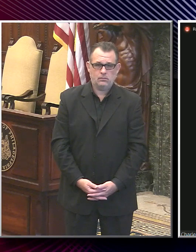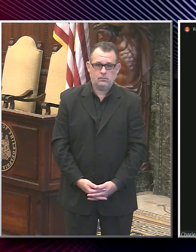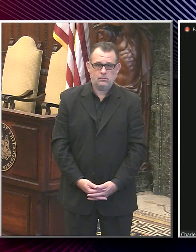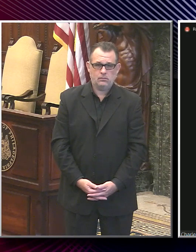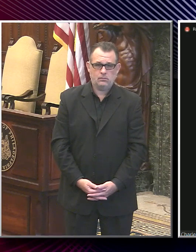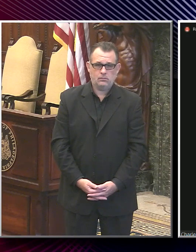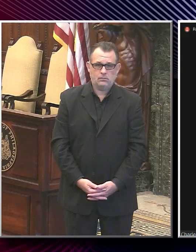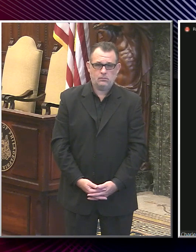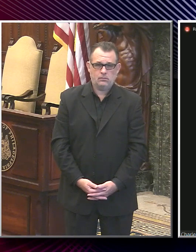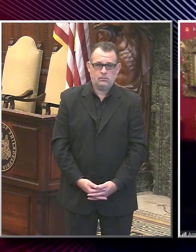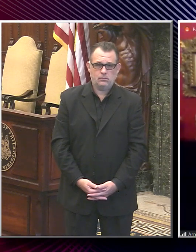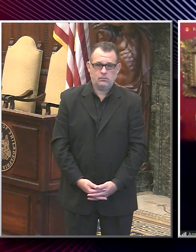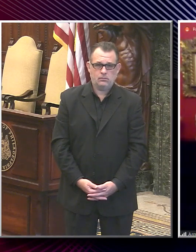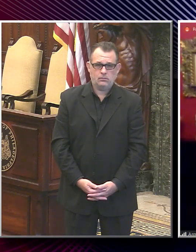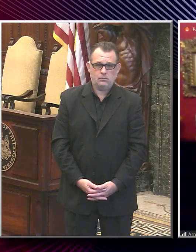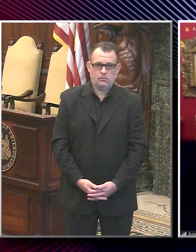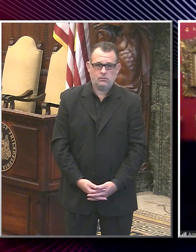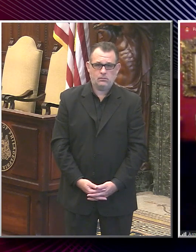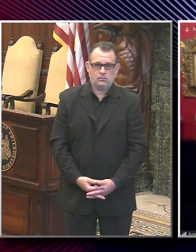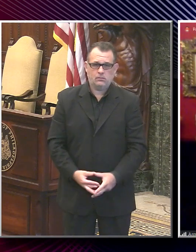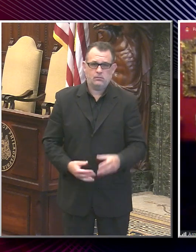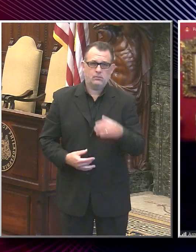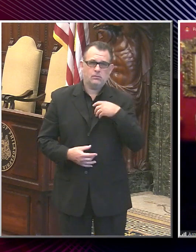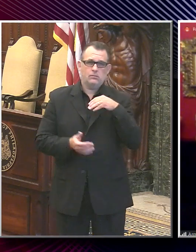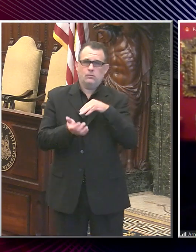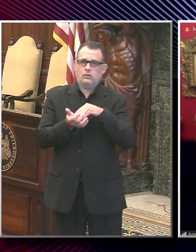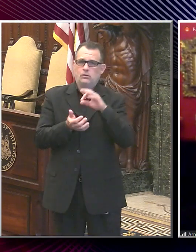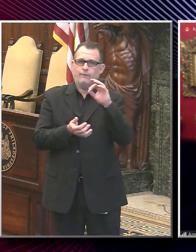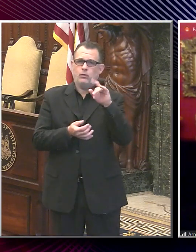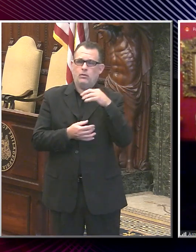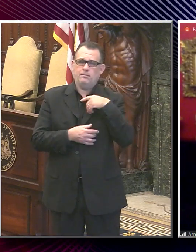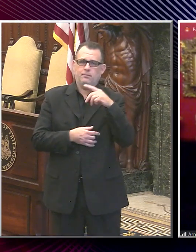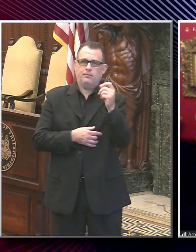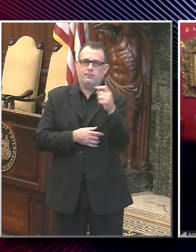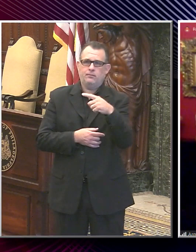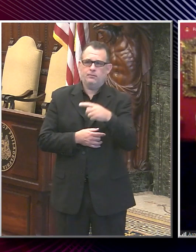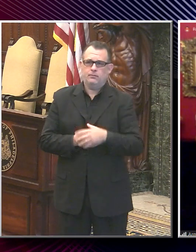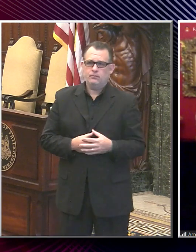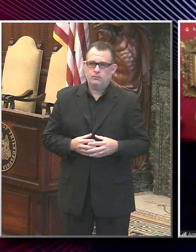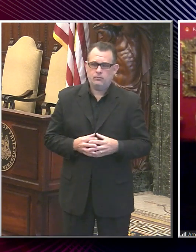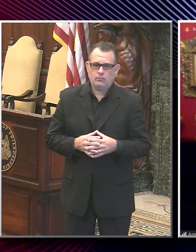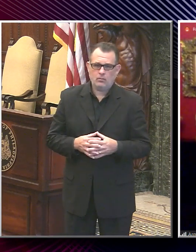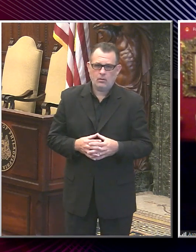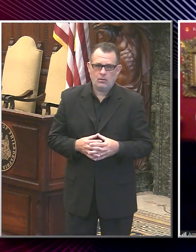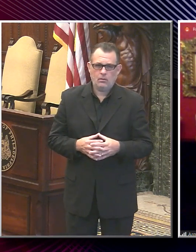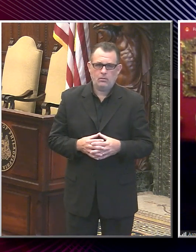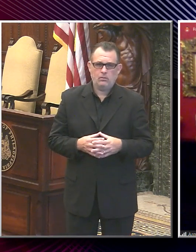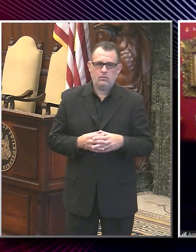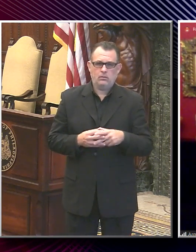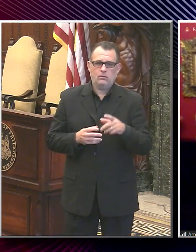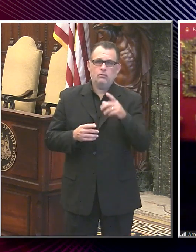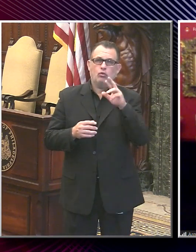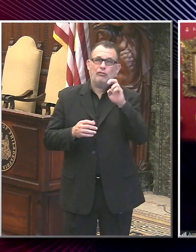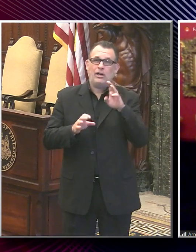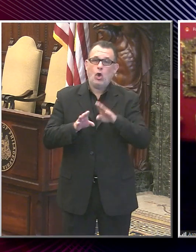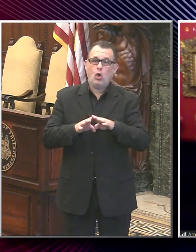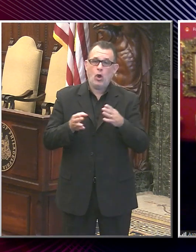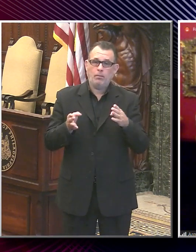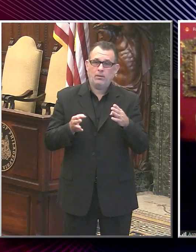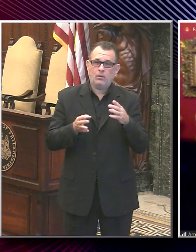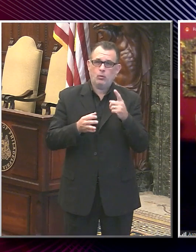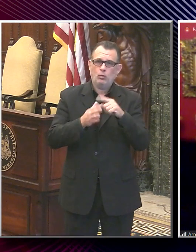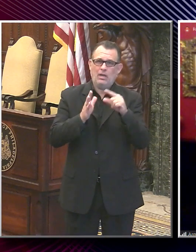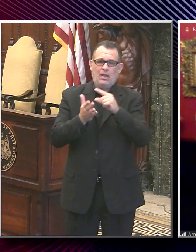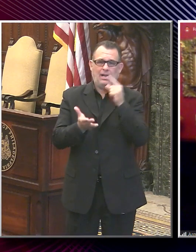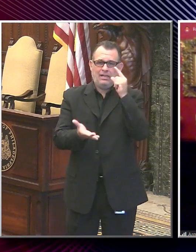no? Question is for Dr. Farley. Given the fear that many people have had about the reopening of school, what guarantees can you extend to parents who